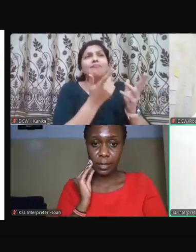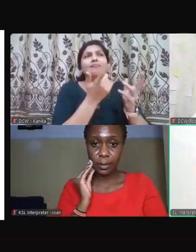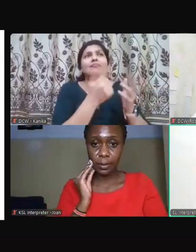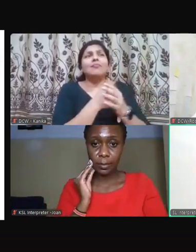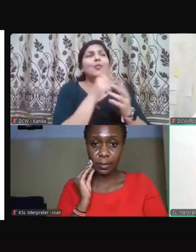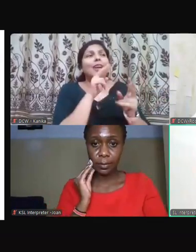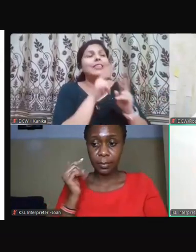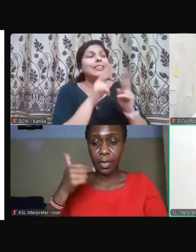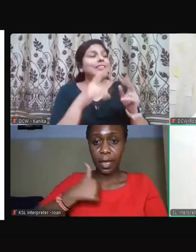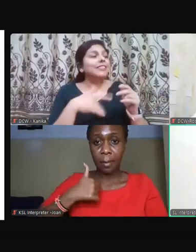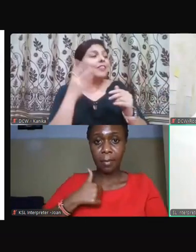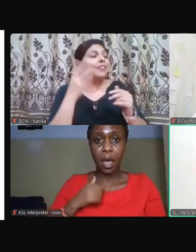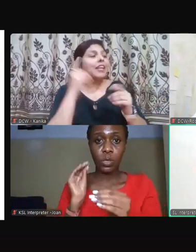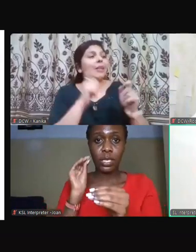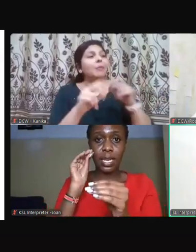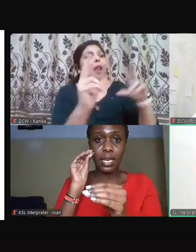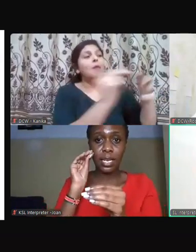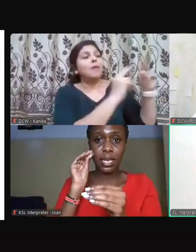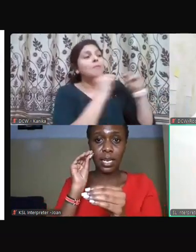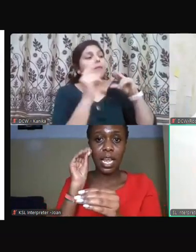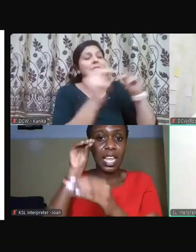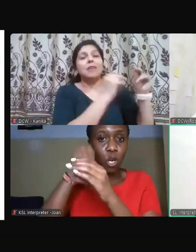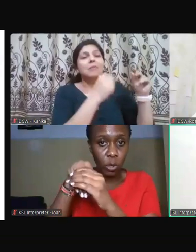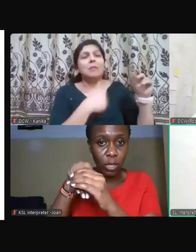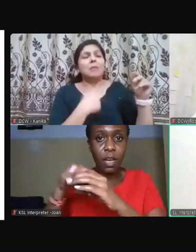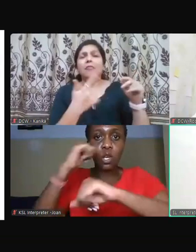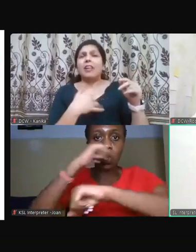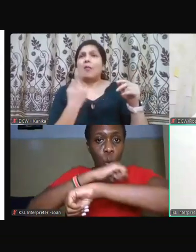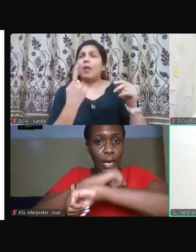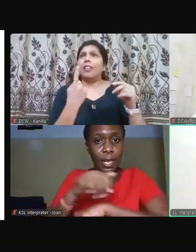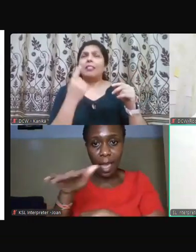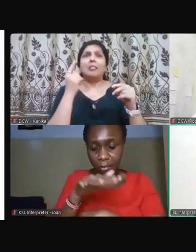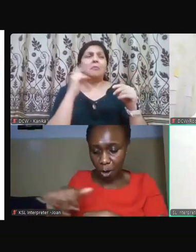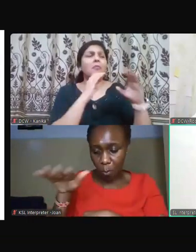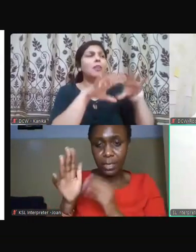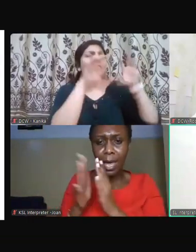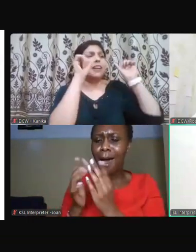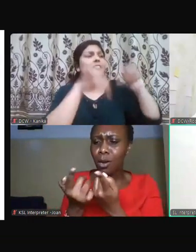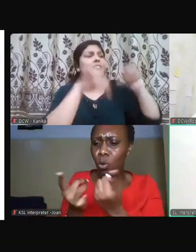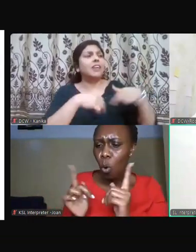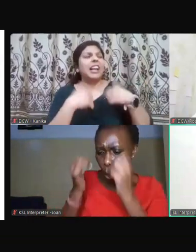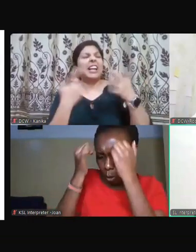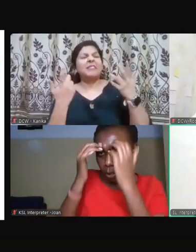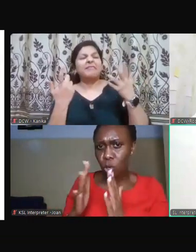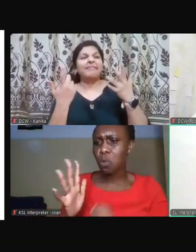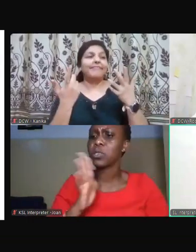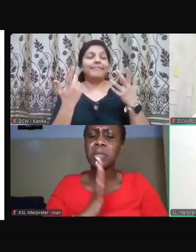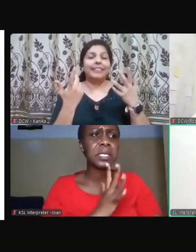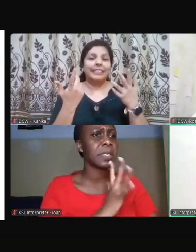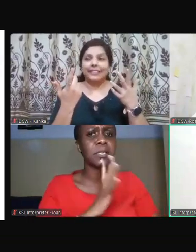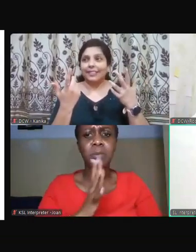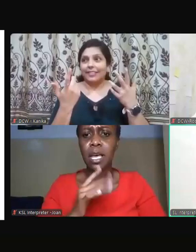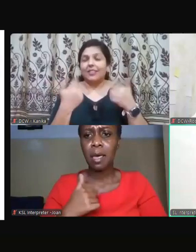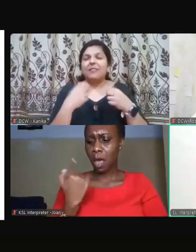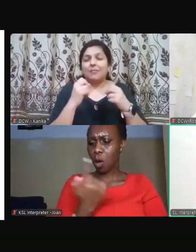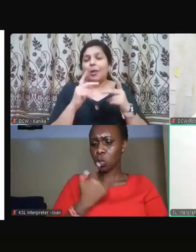I was in an inclusive schooling environment, and all the students would be speaking to one another, and I was the only deaf there,